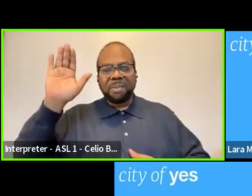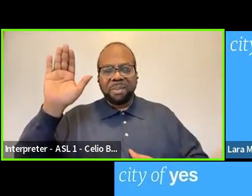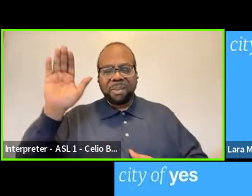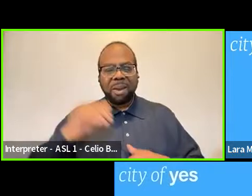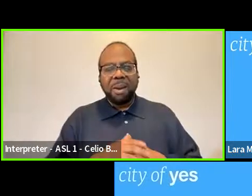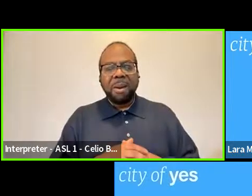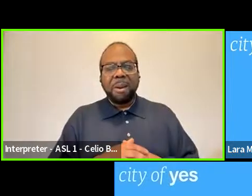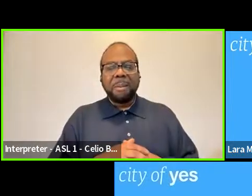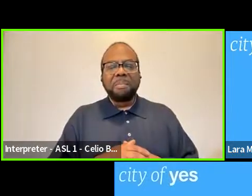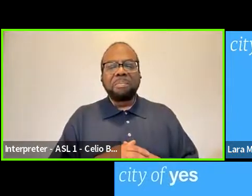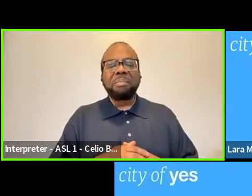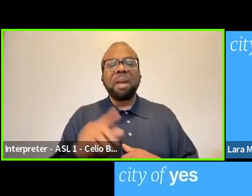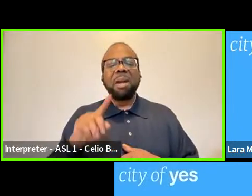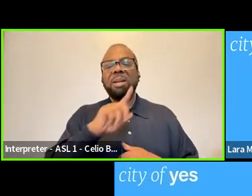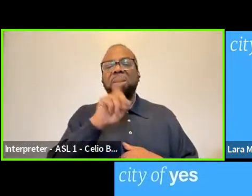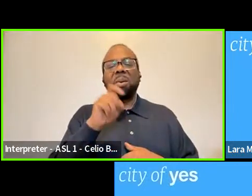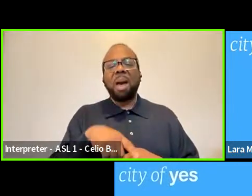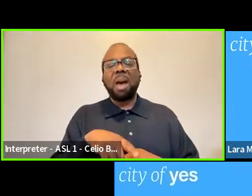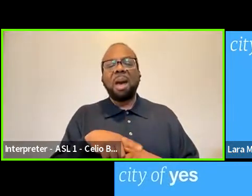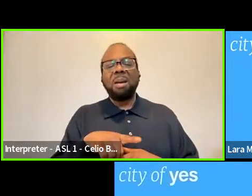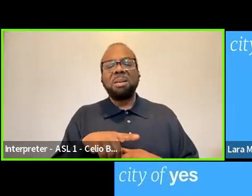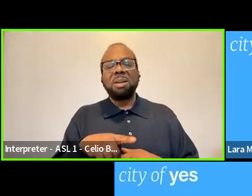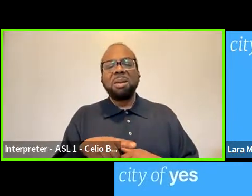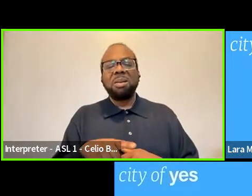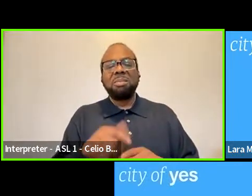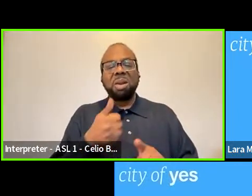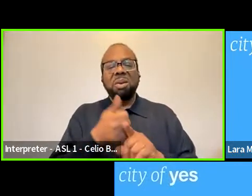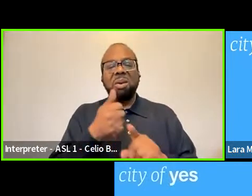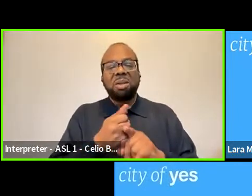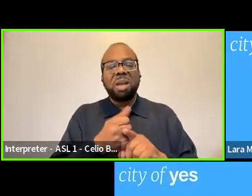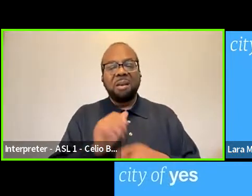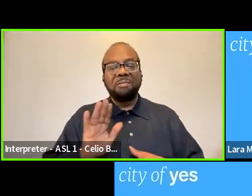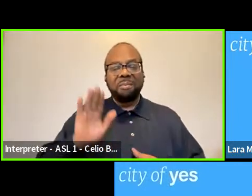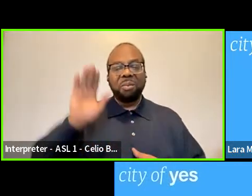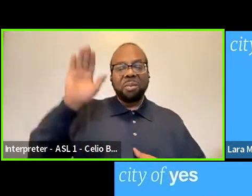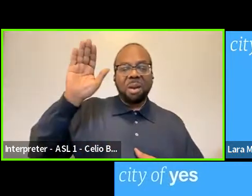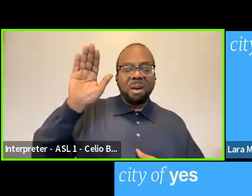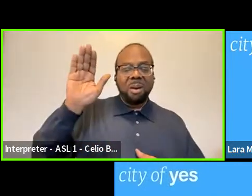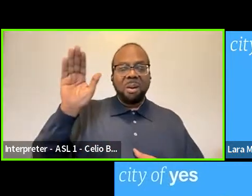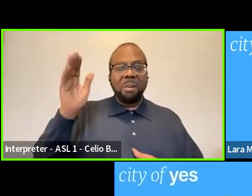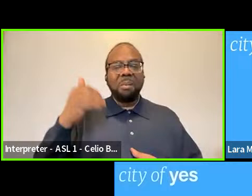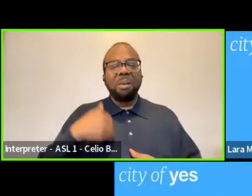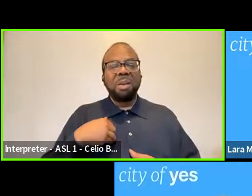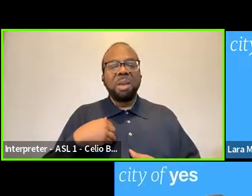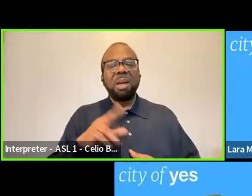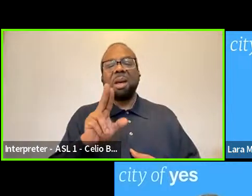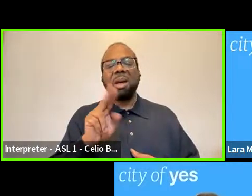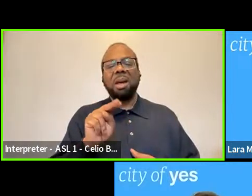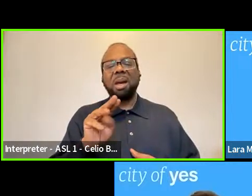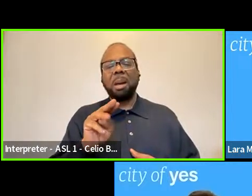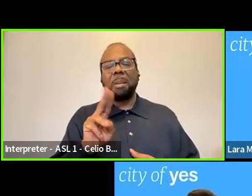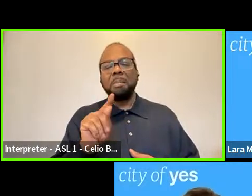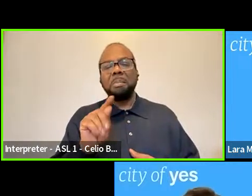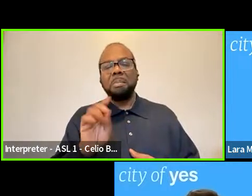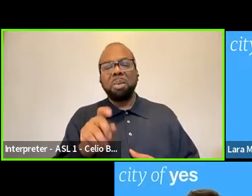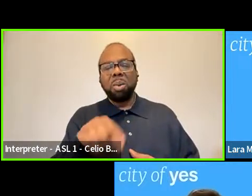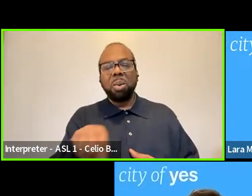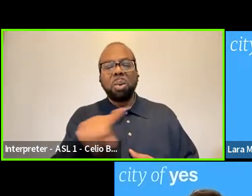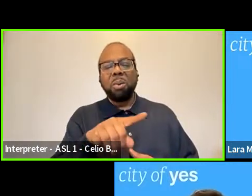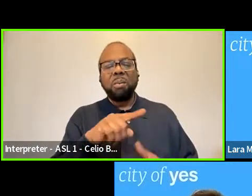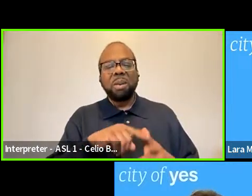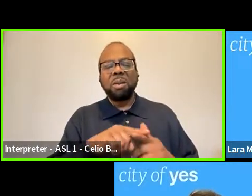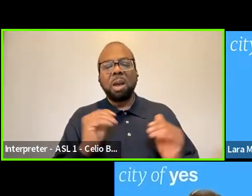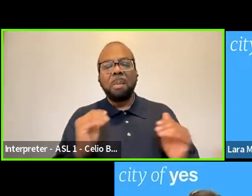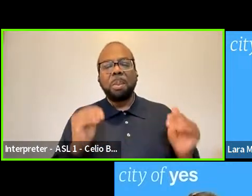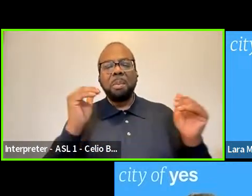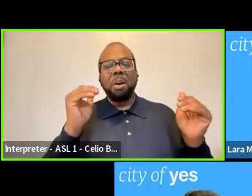To ask your question out loud, please raise your hand. We will unmute you and we will promote you